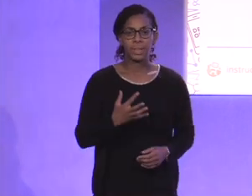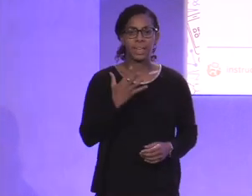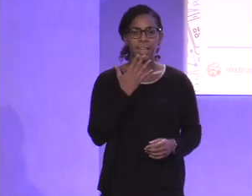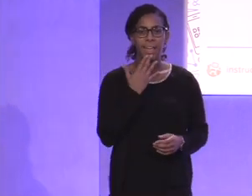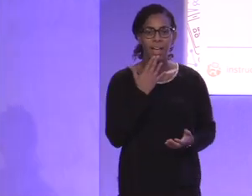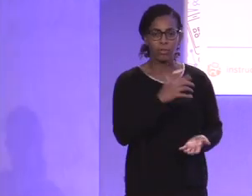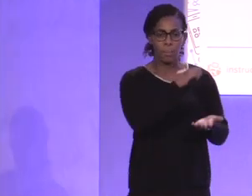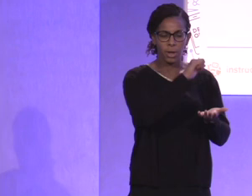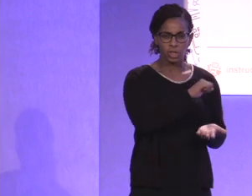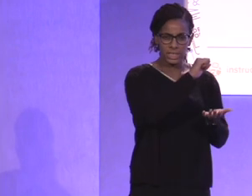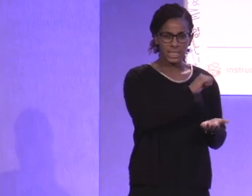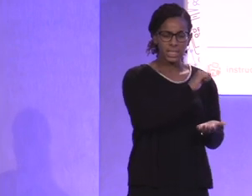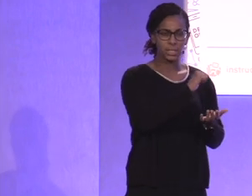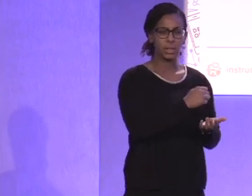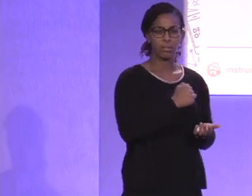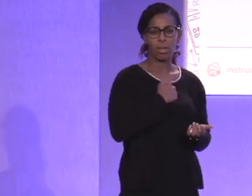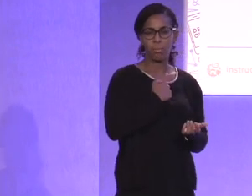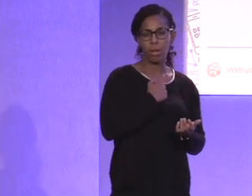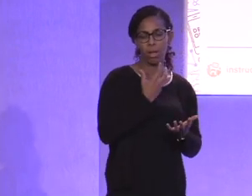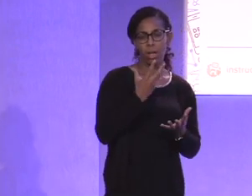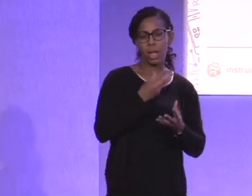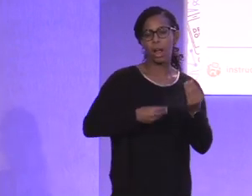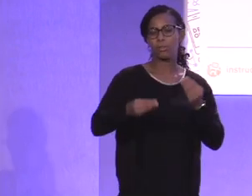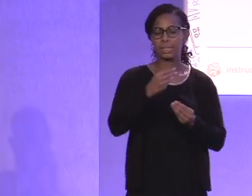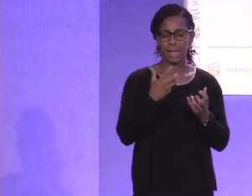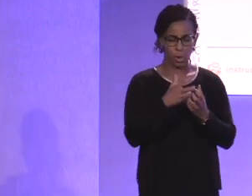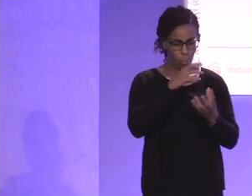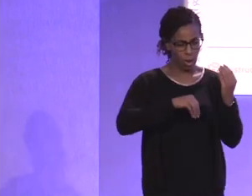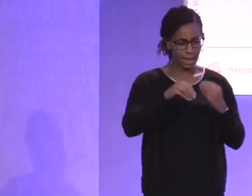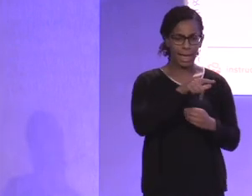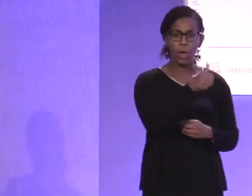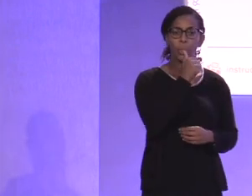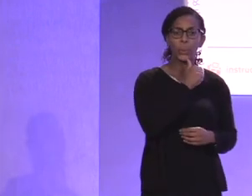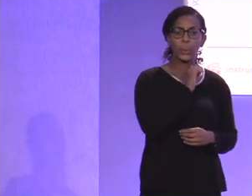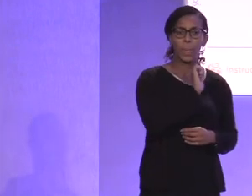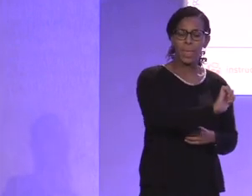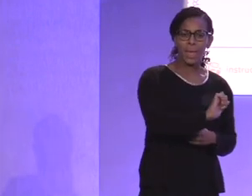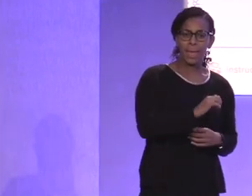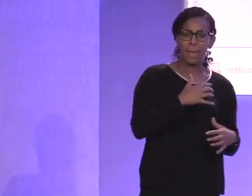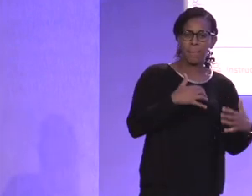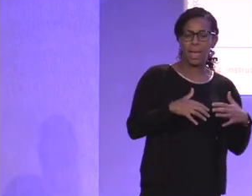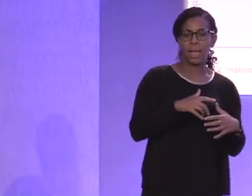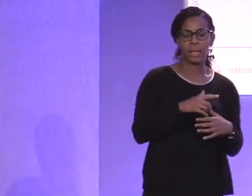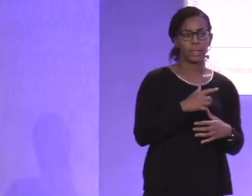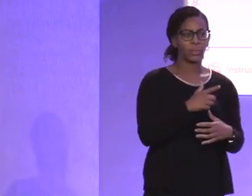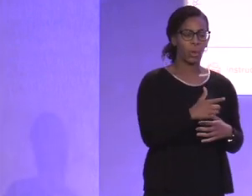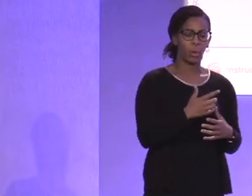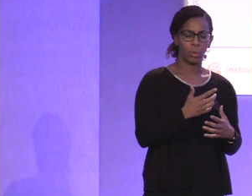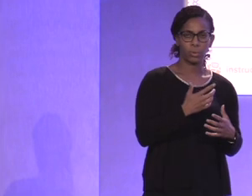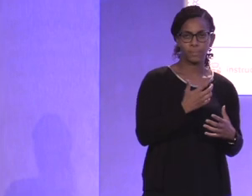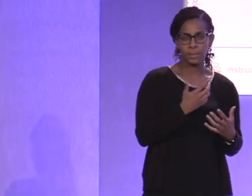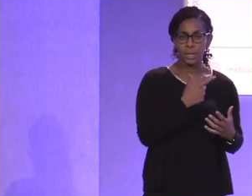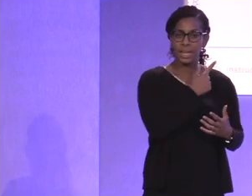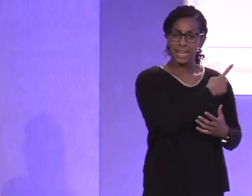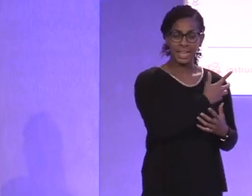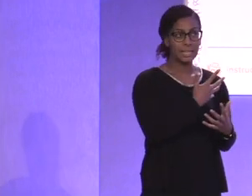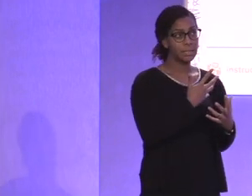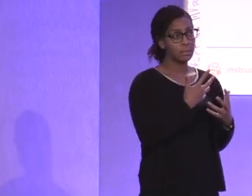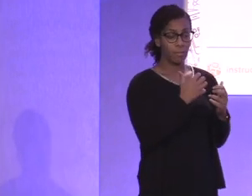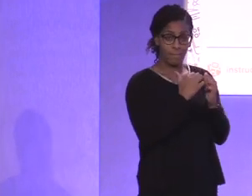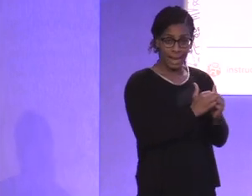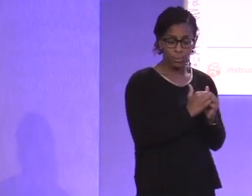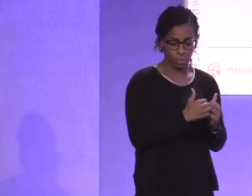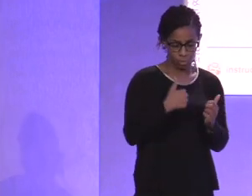I have. It is a token of user pain that's incredibly, or discomfort, that's incredibly valuable and that I